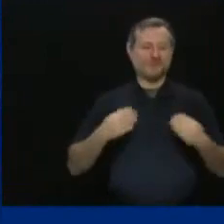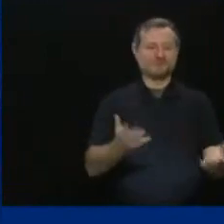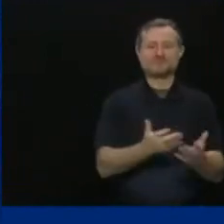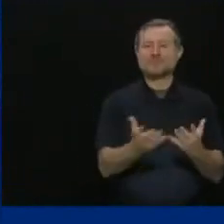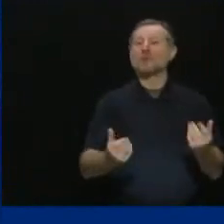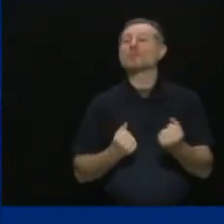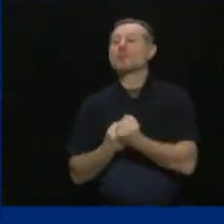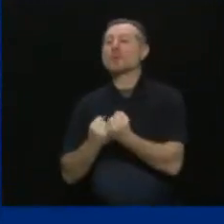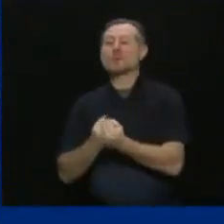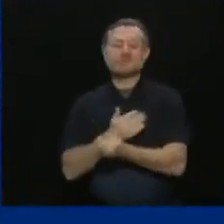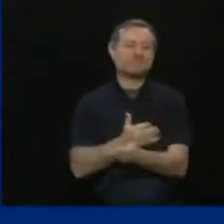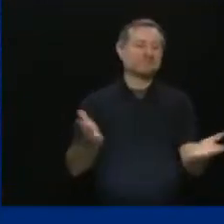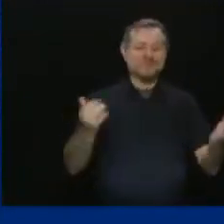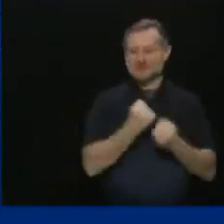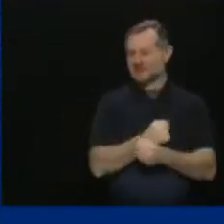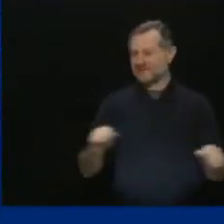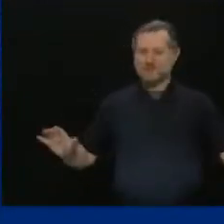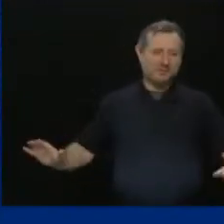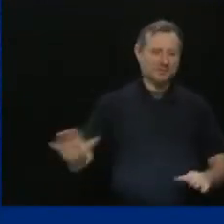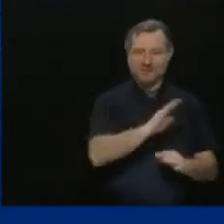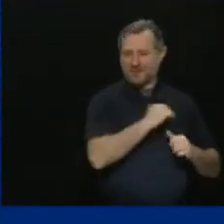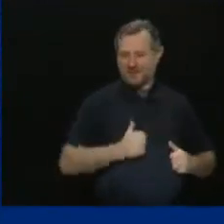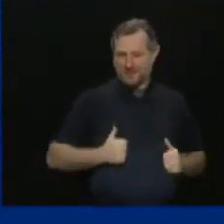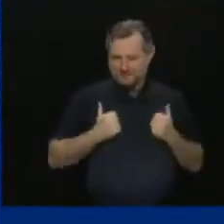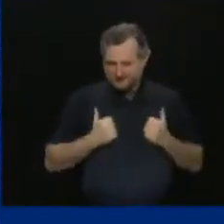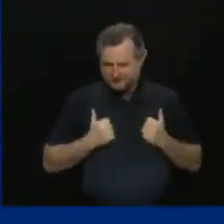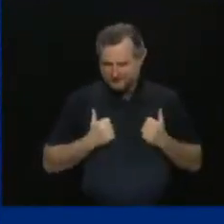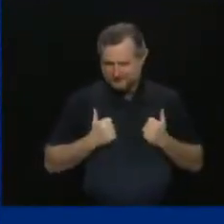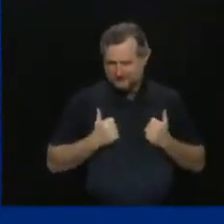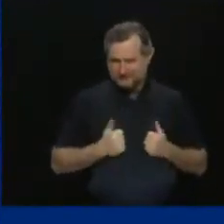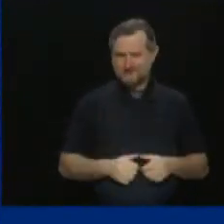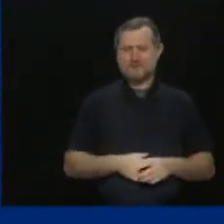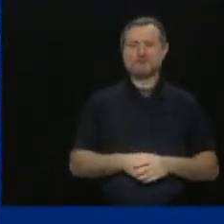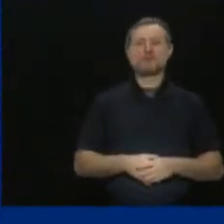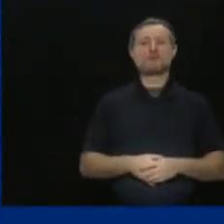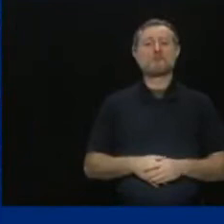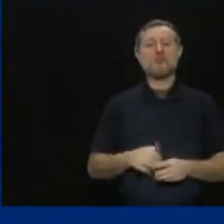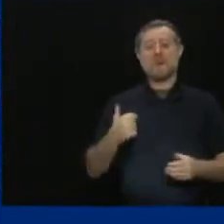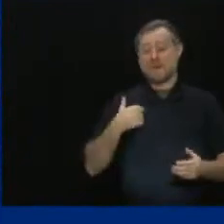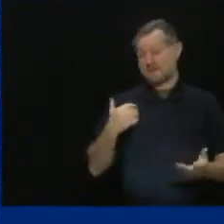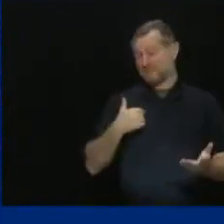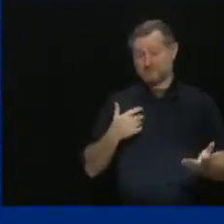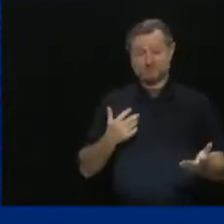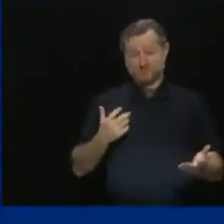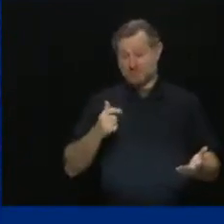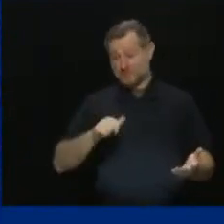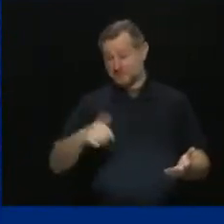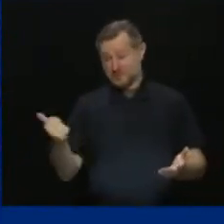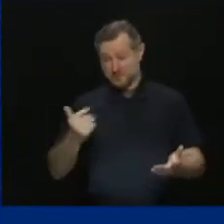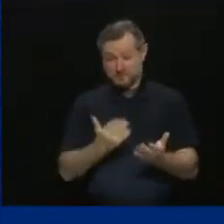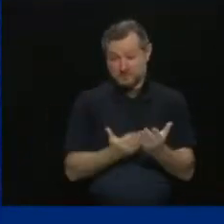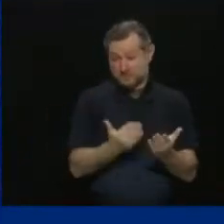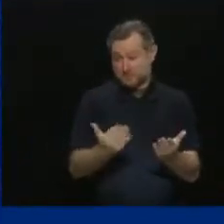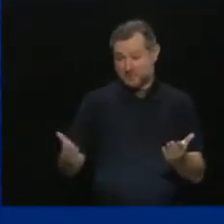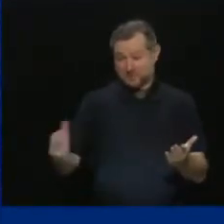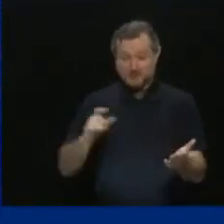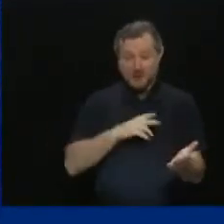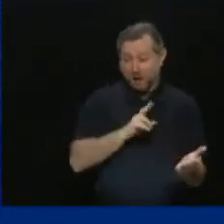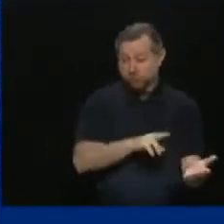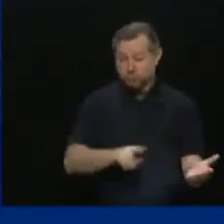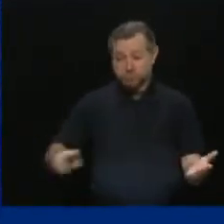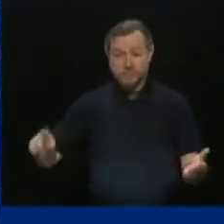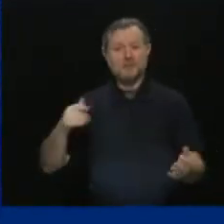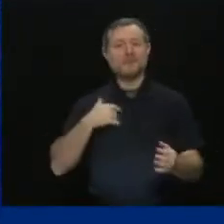they need. I have many other bills for you to sign, including the bill to